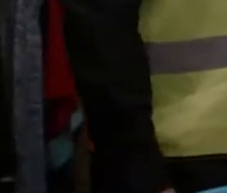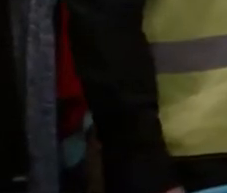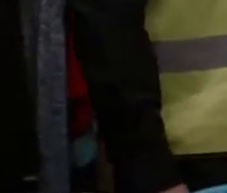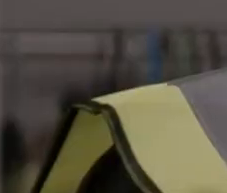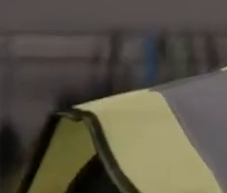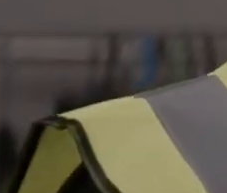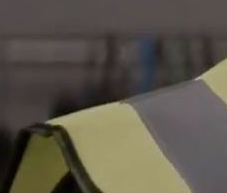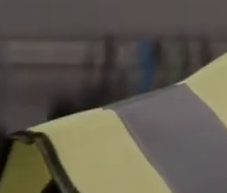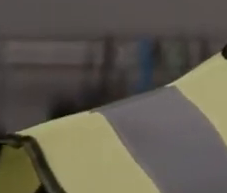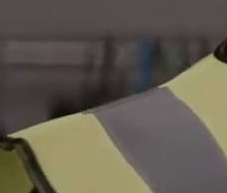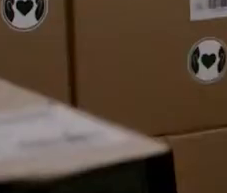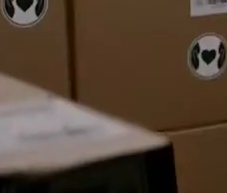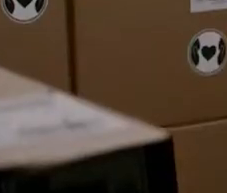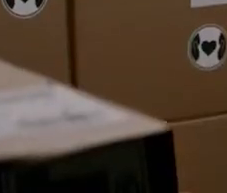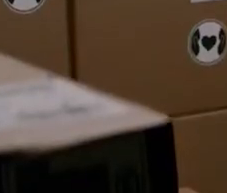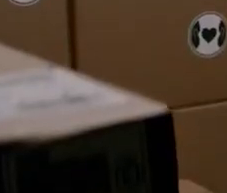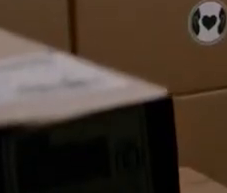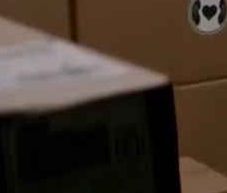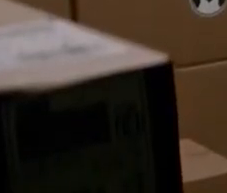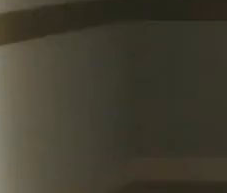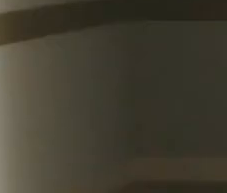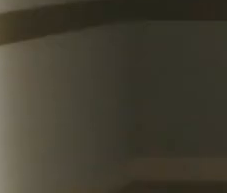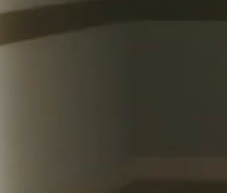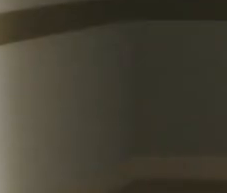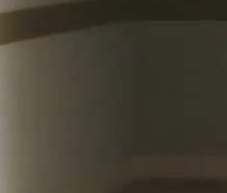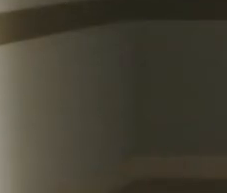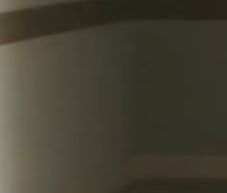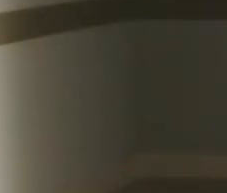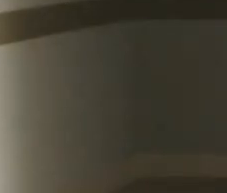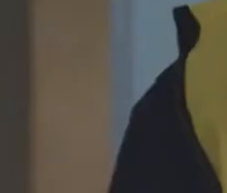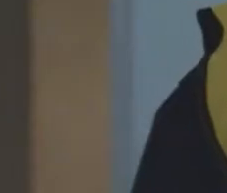That relieves fast 5 types of tough pain.